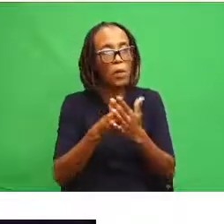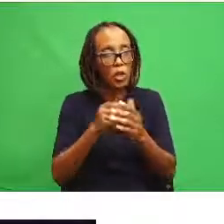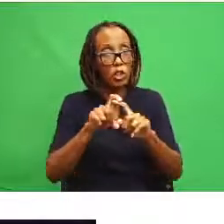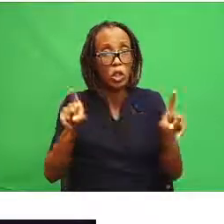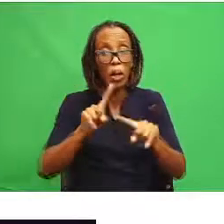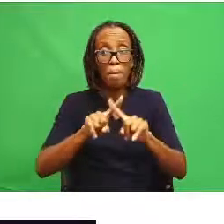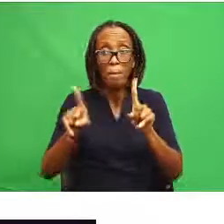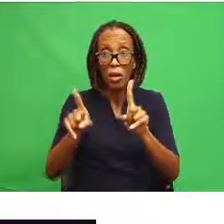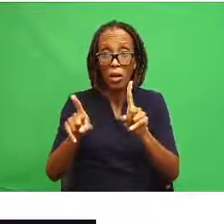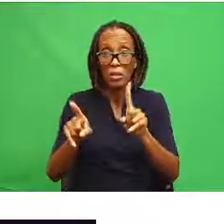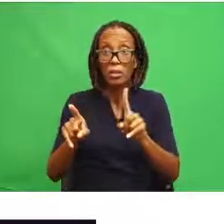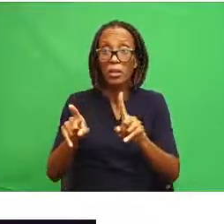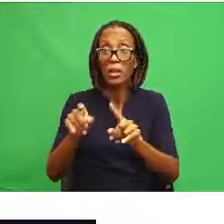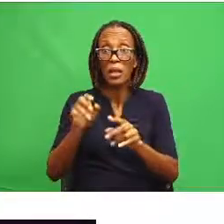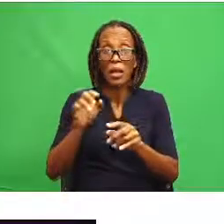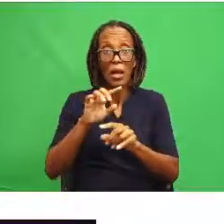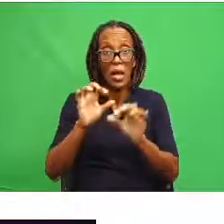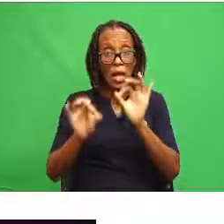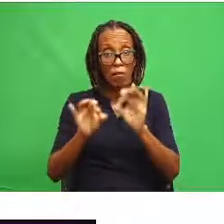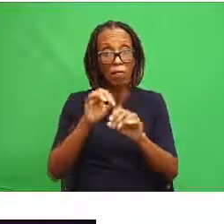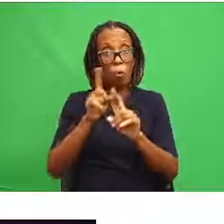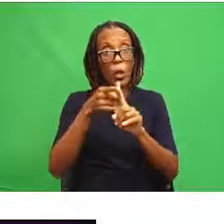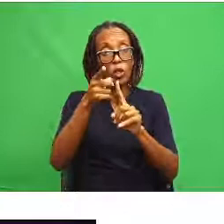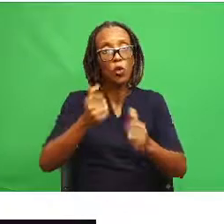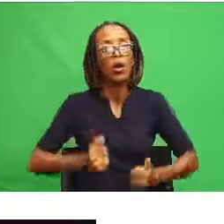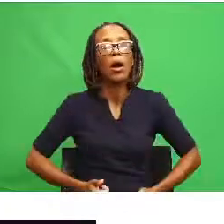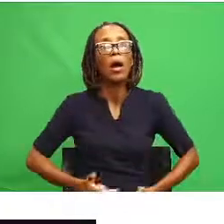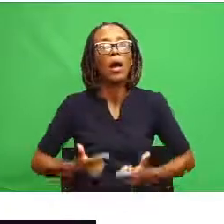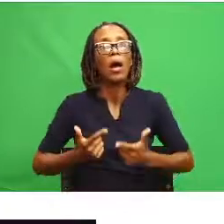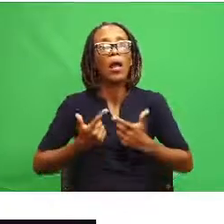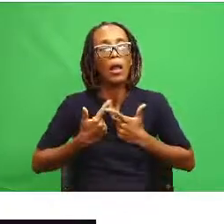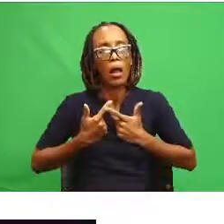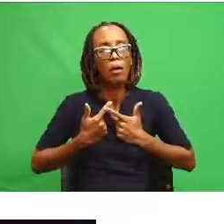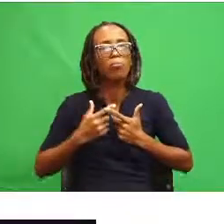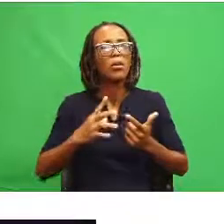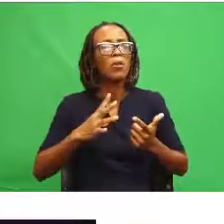But payment up to the month of which you are alive is an entitlement to